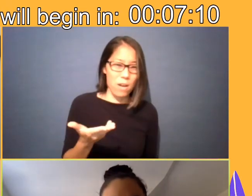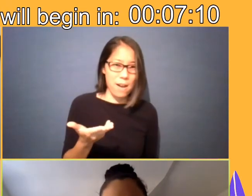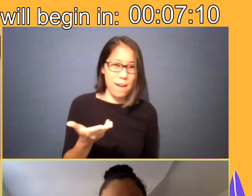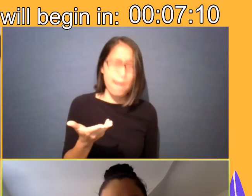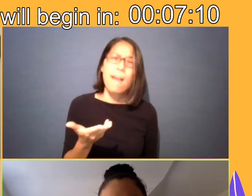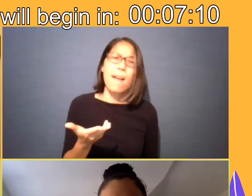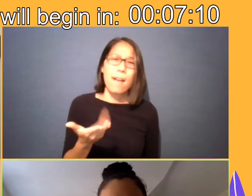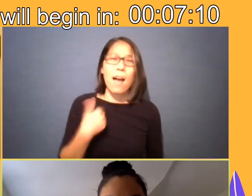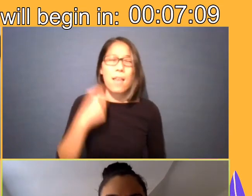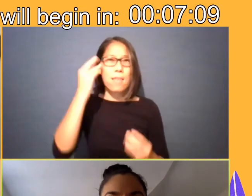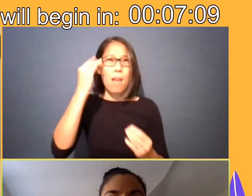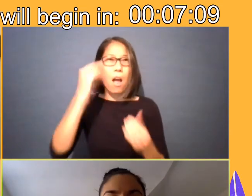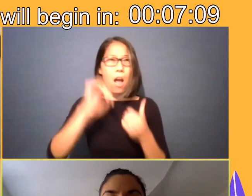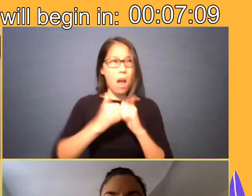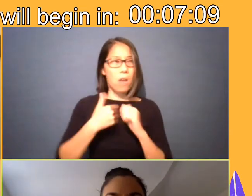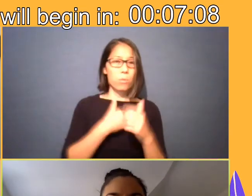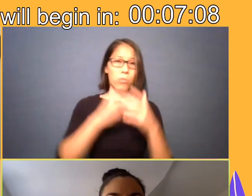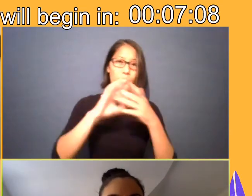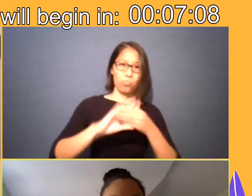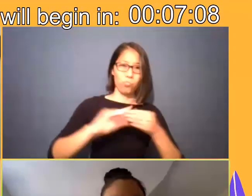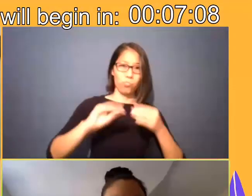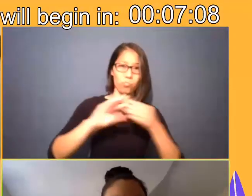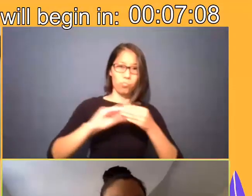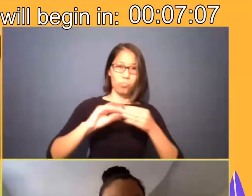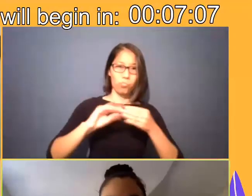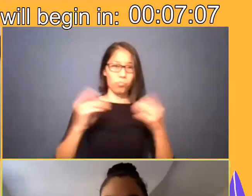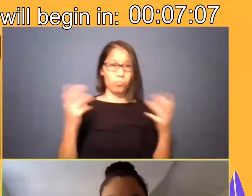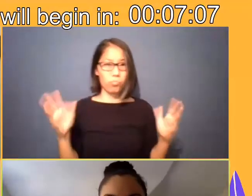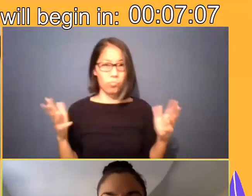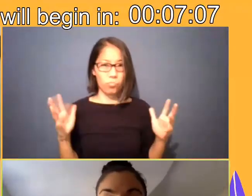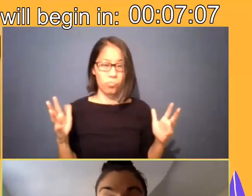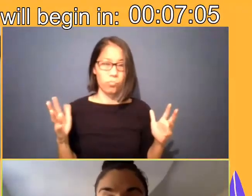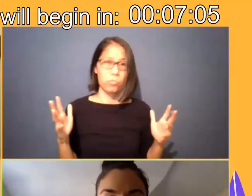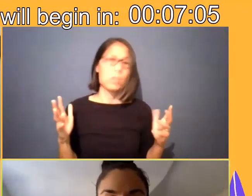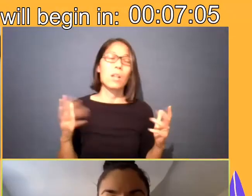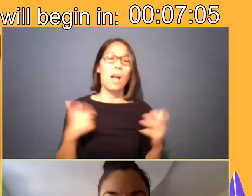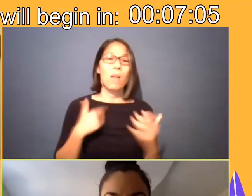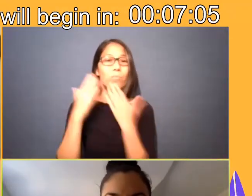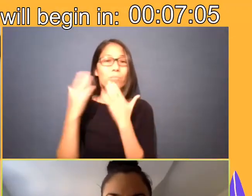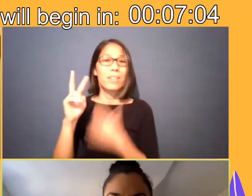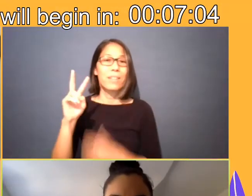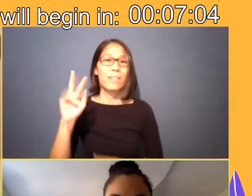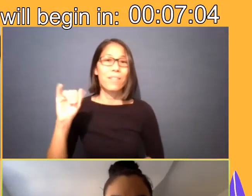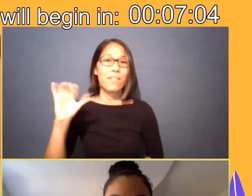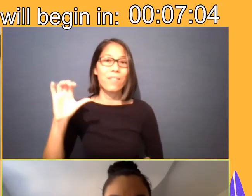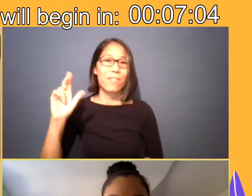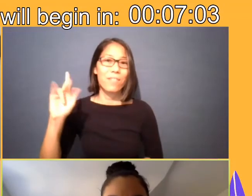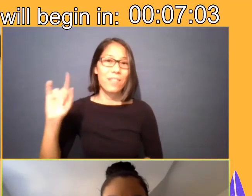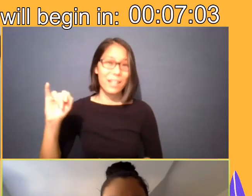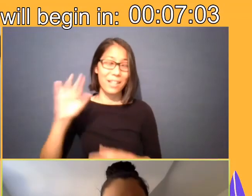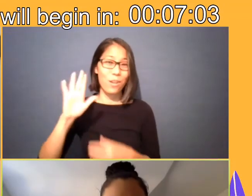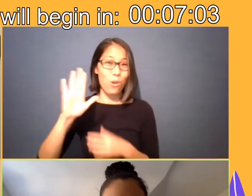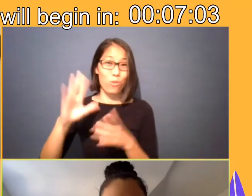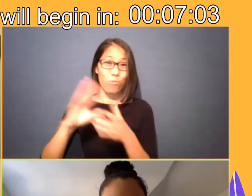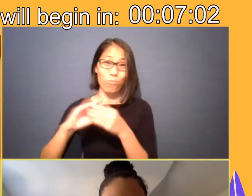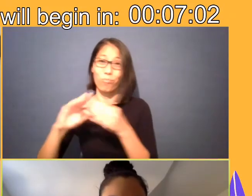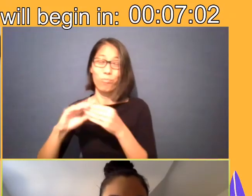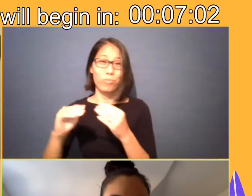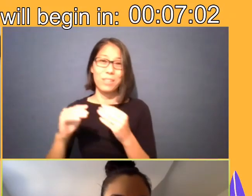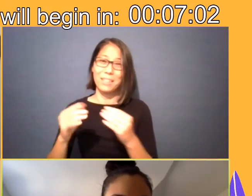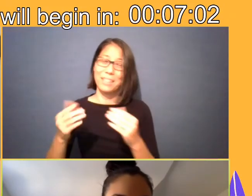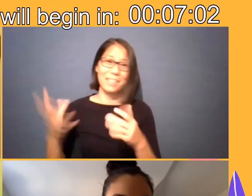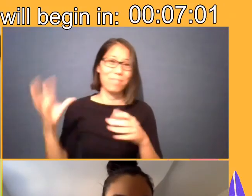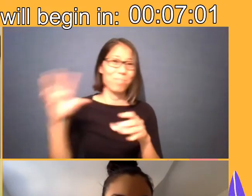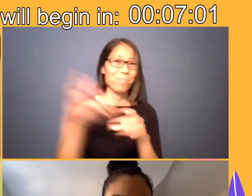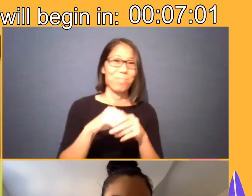How do we just go back to storytelling? And I was so grateful that Vicky's piece just lends itself so well to that.